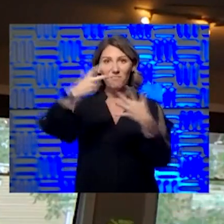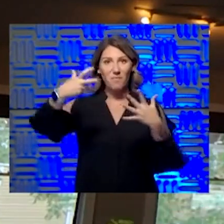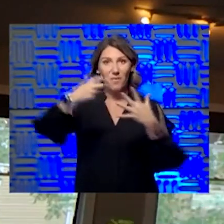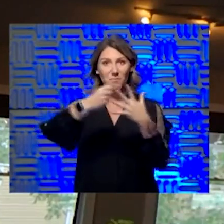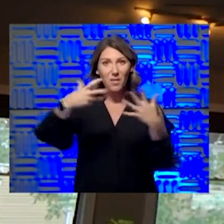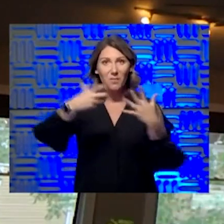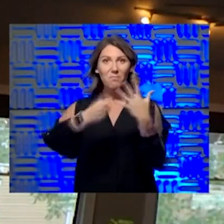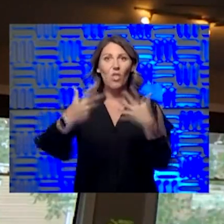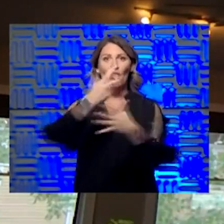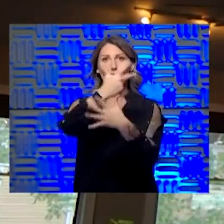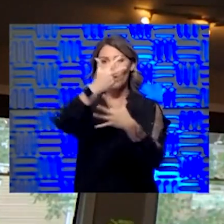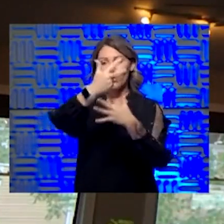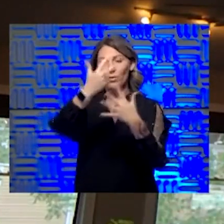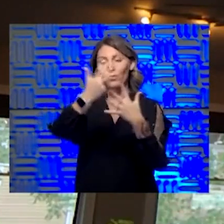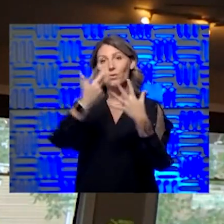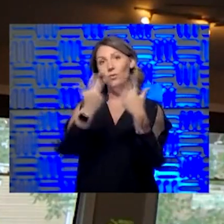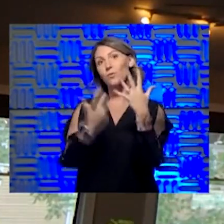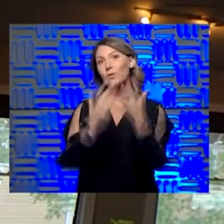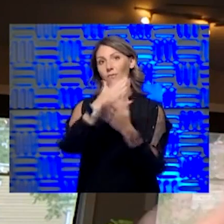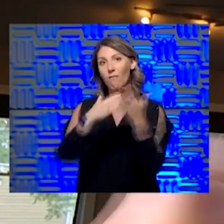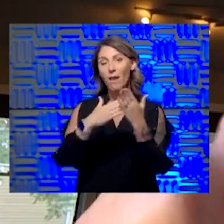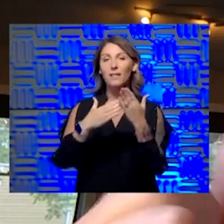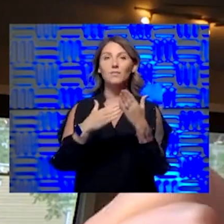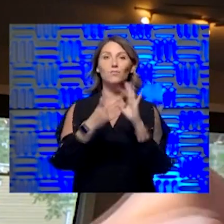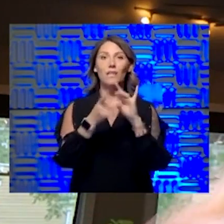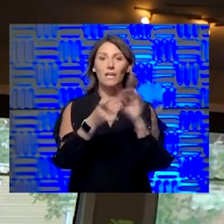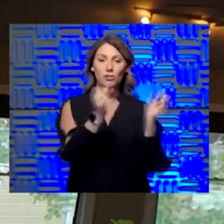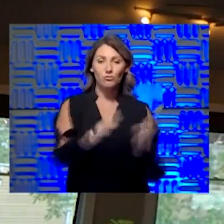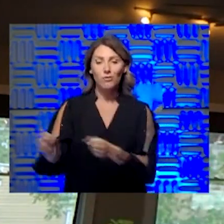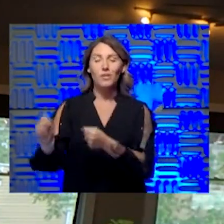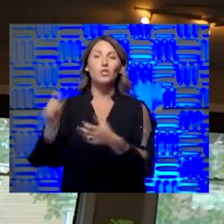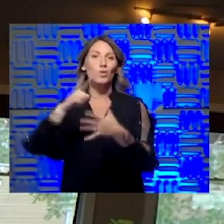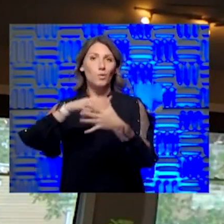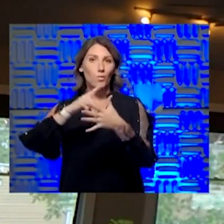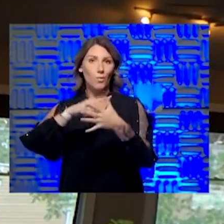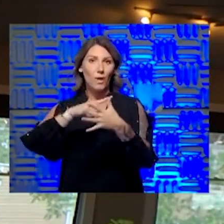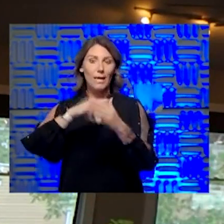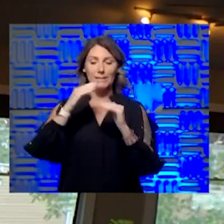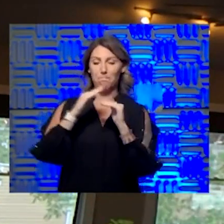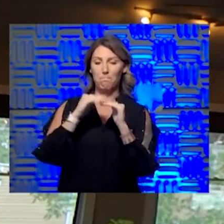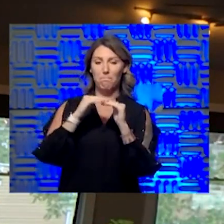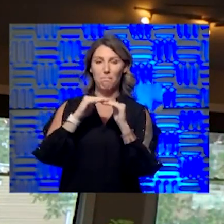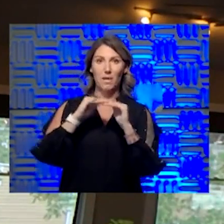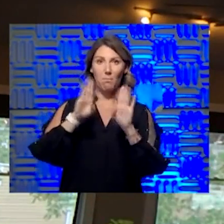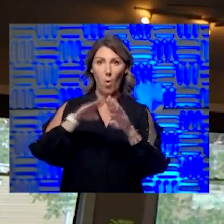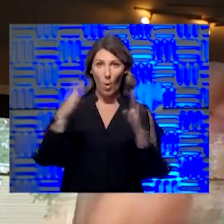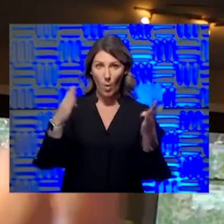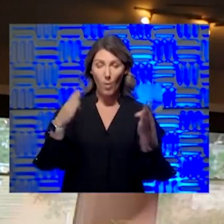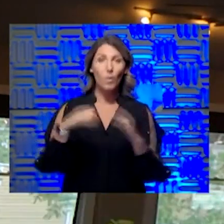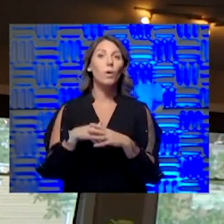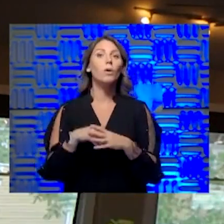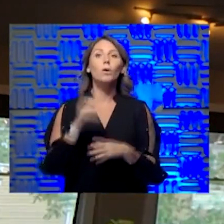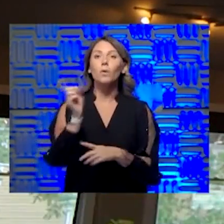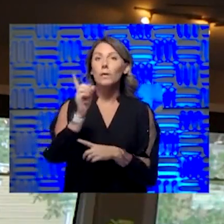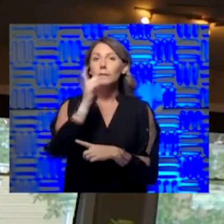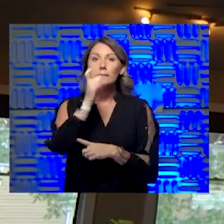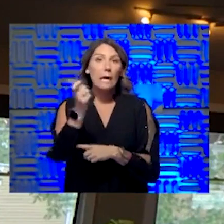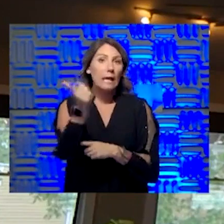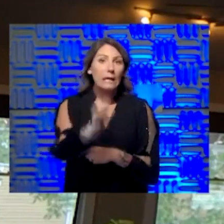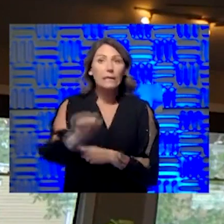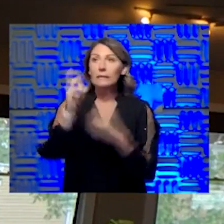and what will be happening there, and being careful about outlining that. Then in evaluating your workplace, taking a hard look at